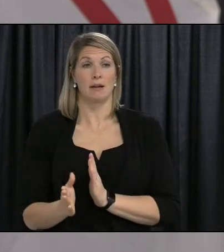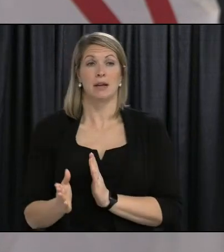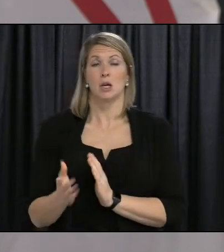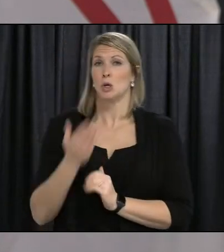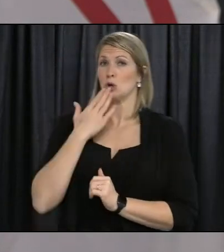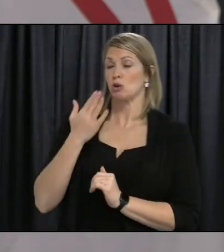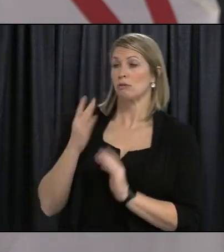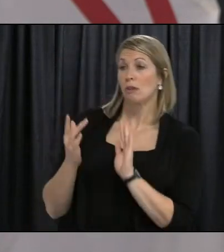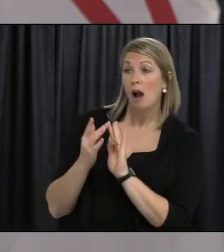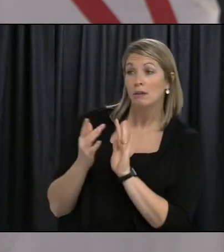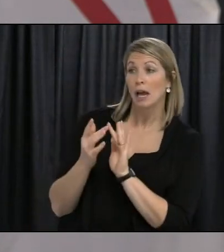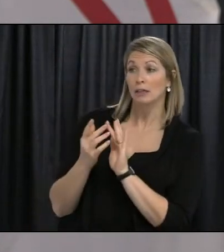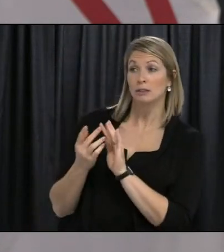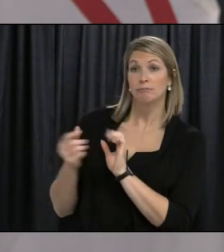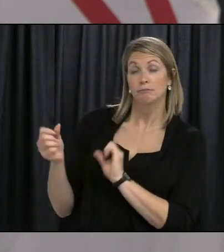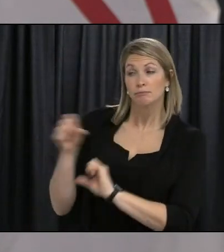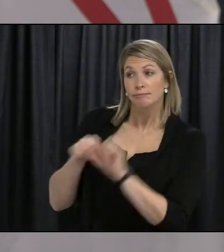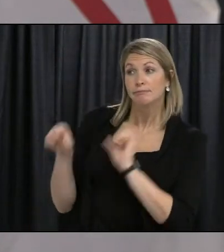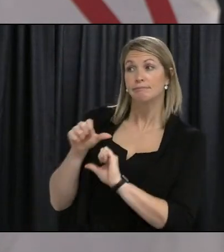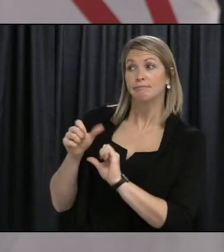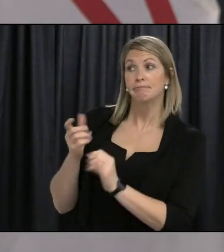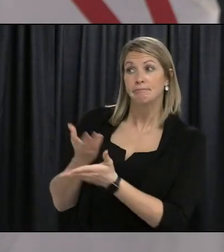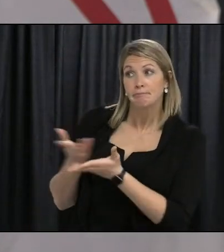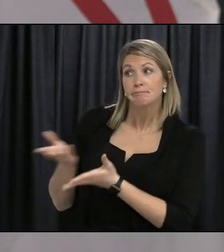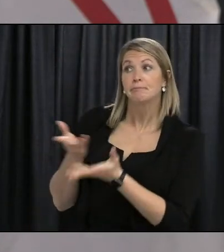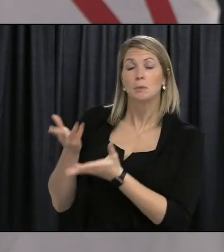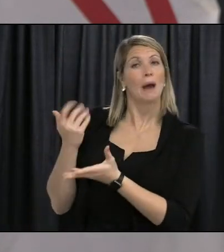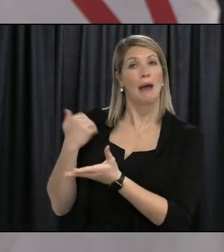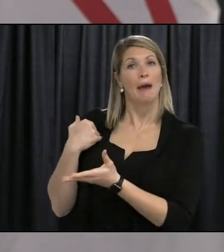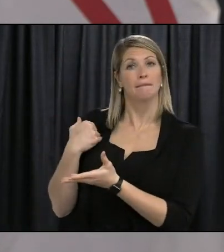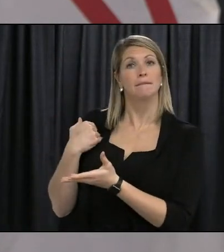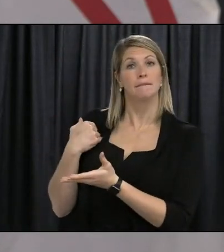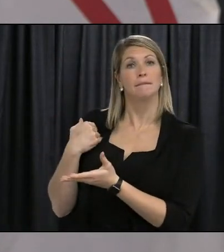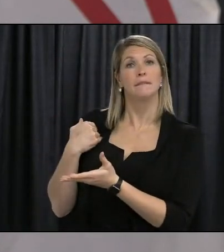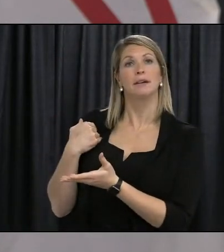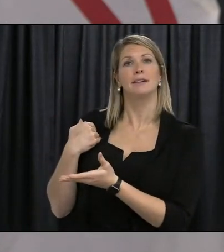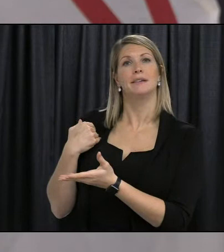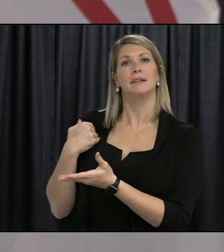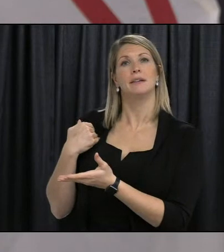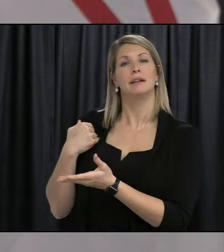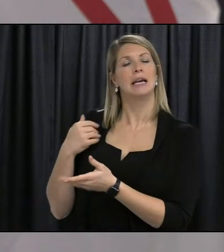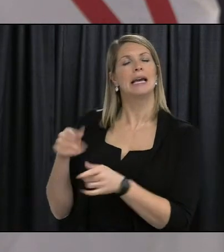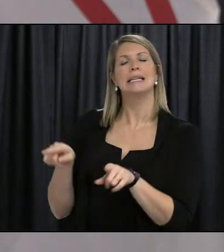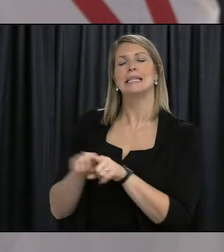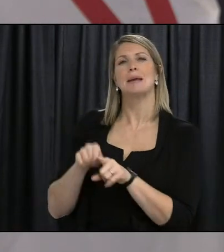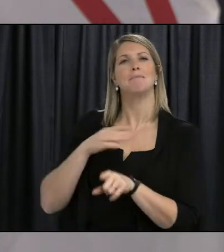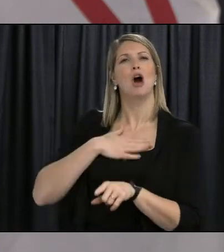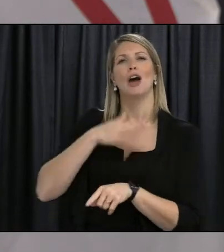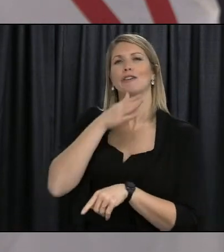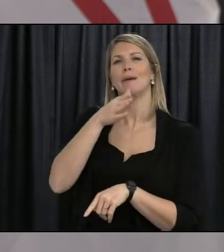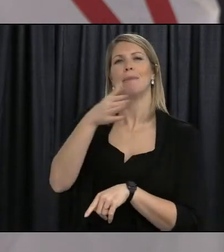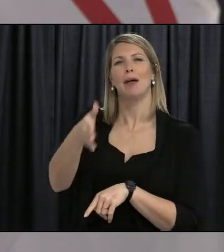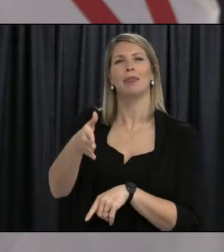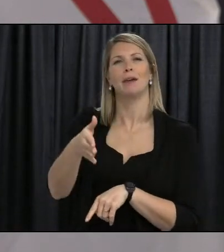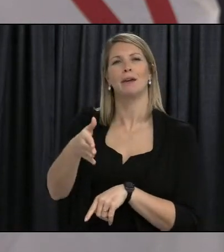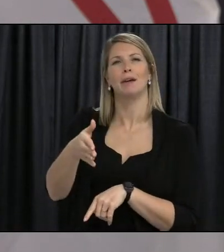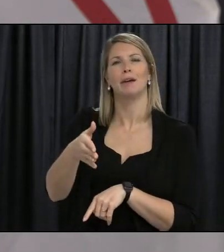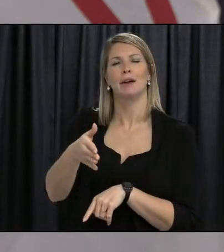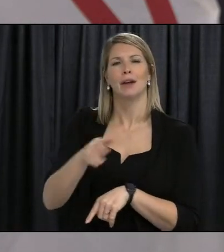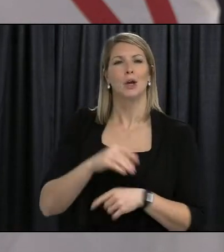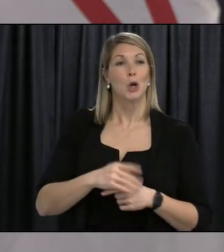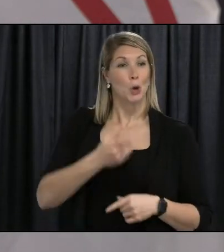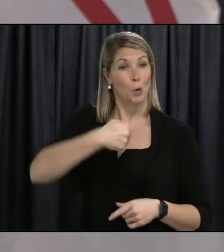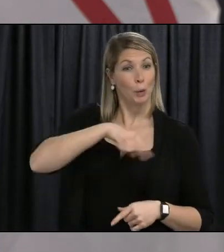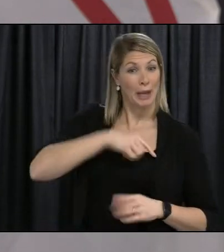an abundance of caution here, I think is, as my grandmother used to say, an ounce of prevention is worth a pound of